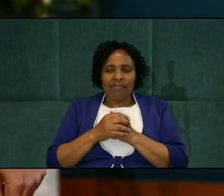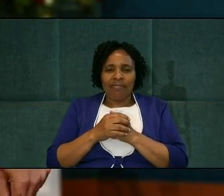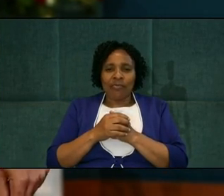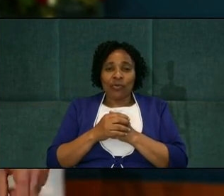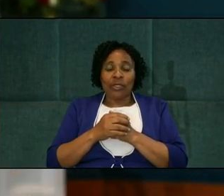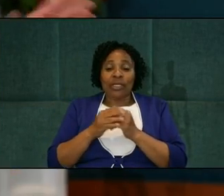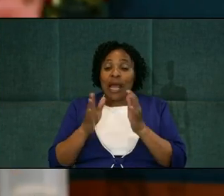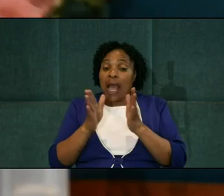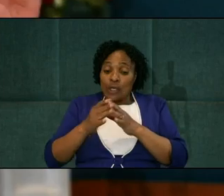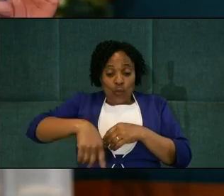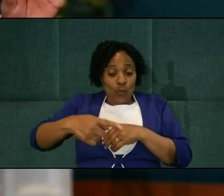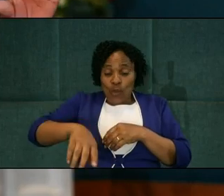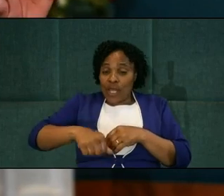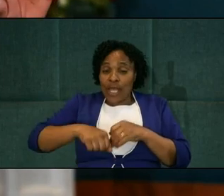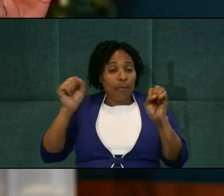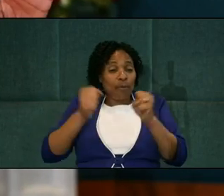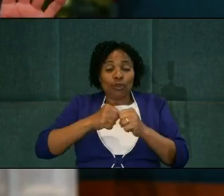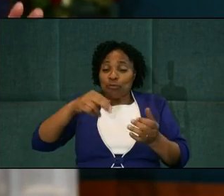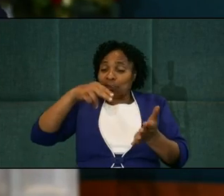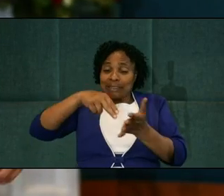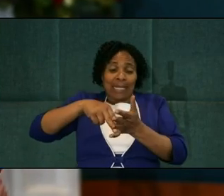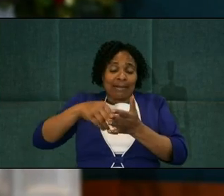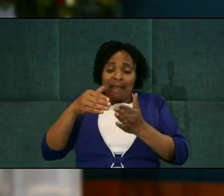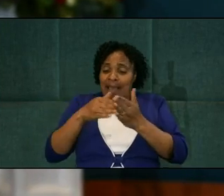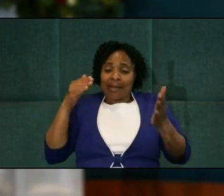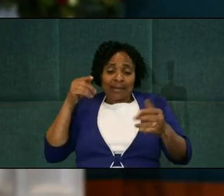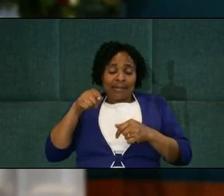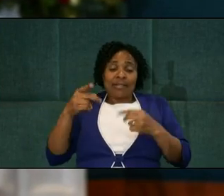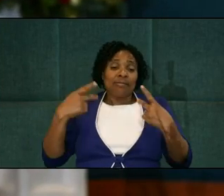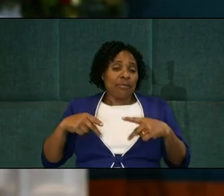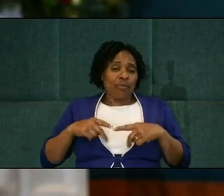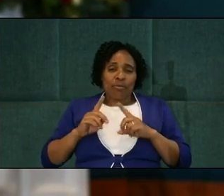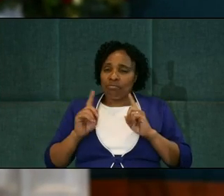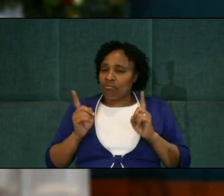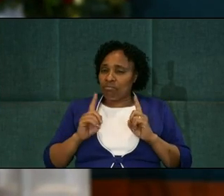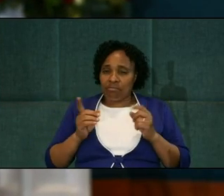And we cannot stand up against them.